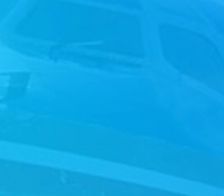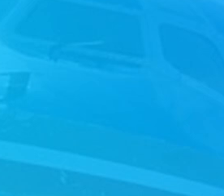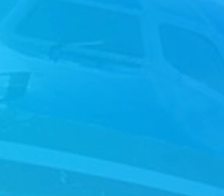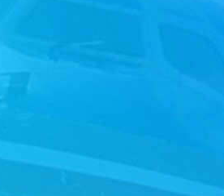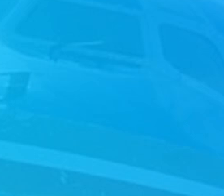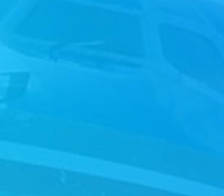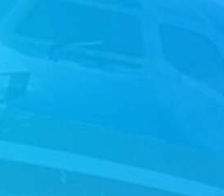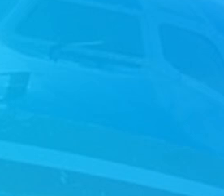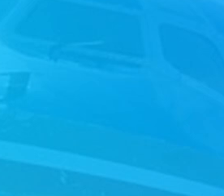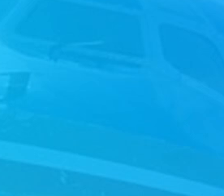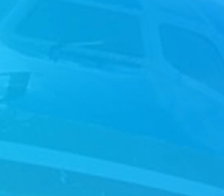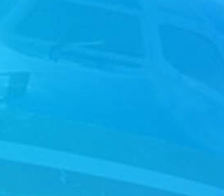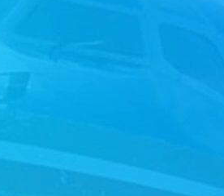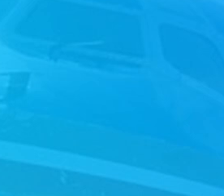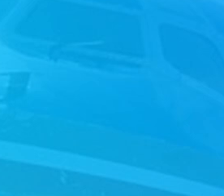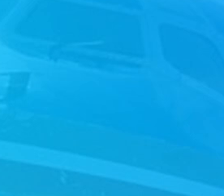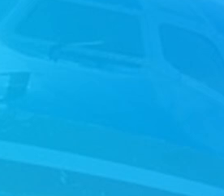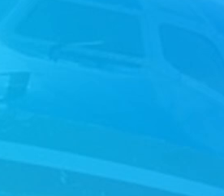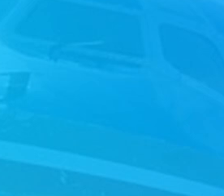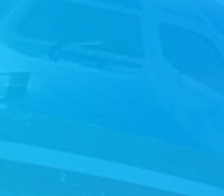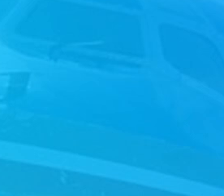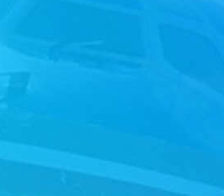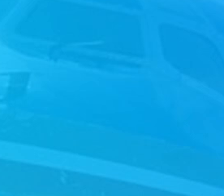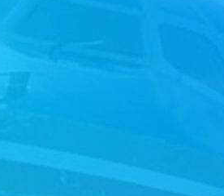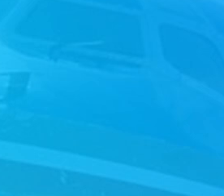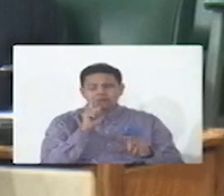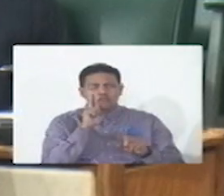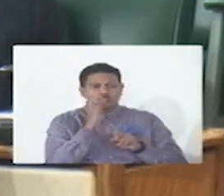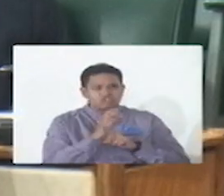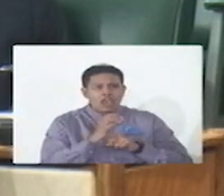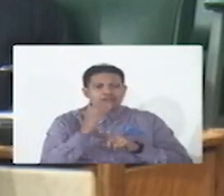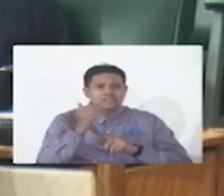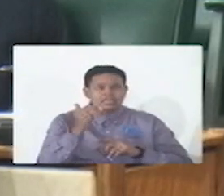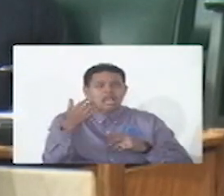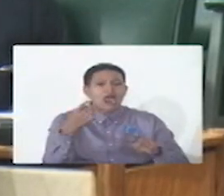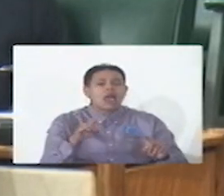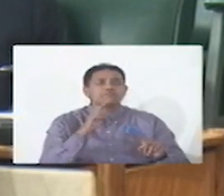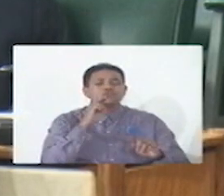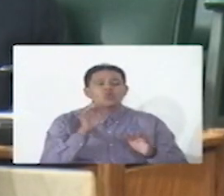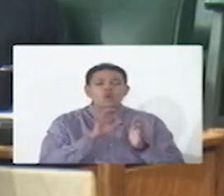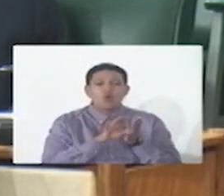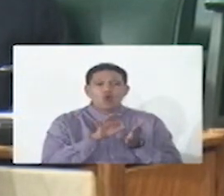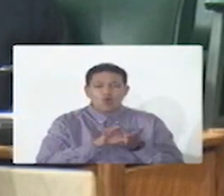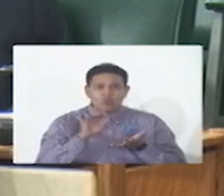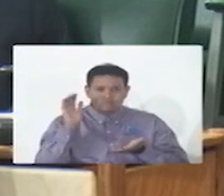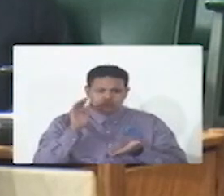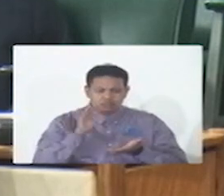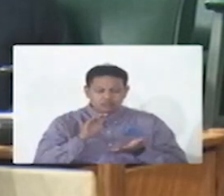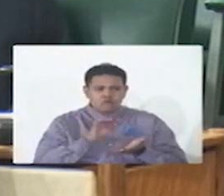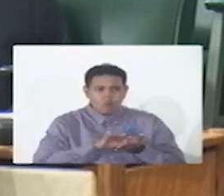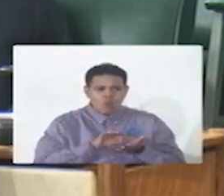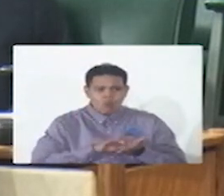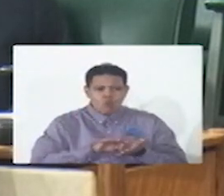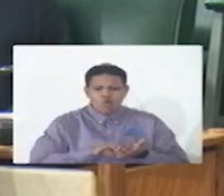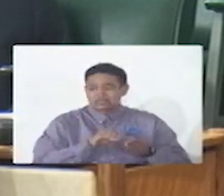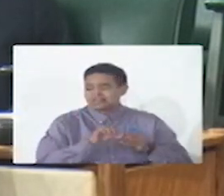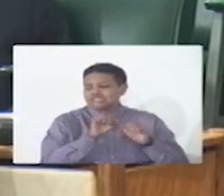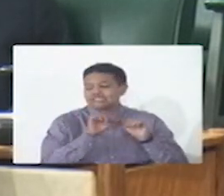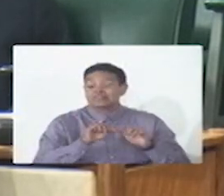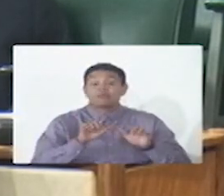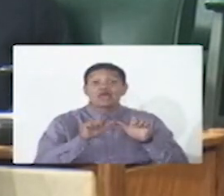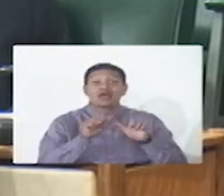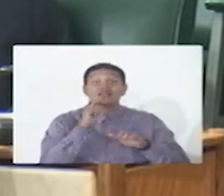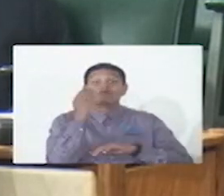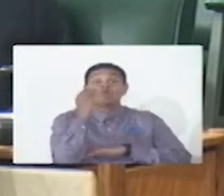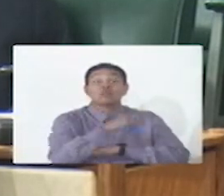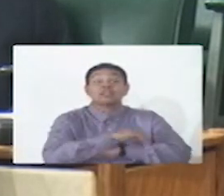public health officials and police station is notified. So there is a countdown in the system, colleagues, where at the end of 14 days, unless there is